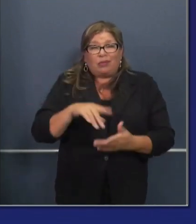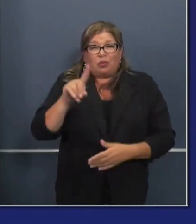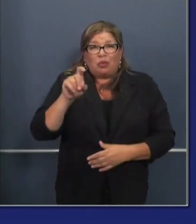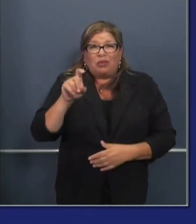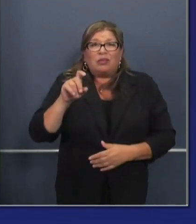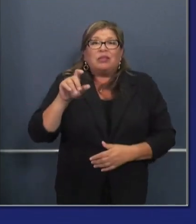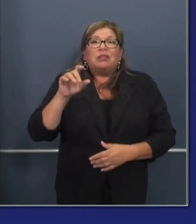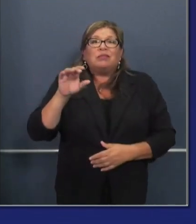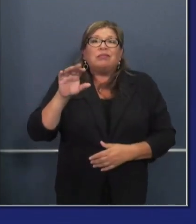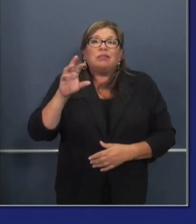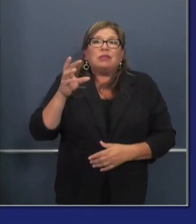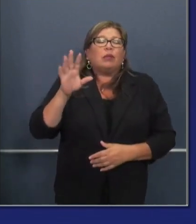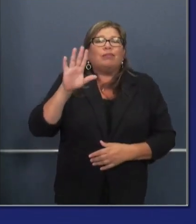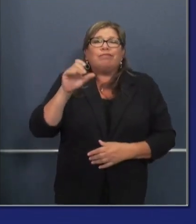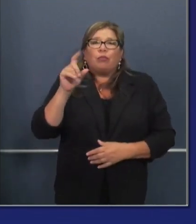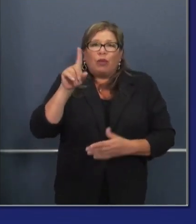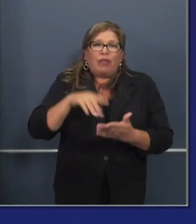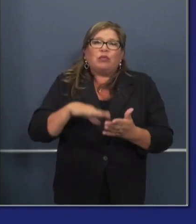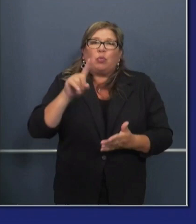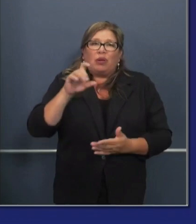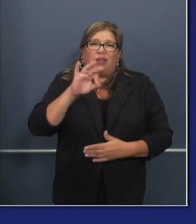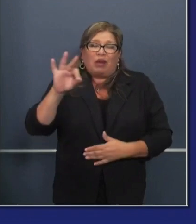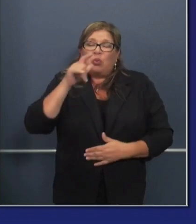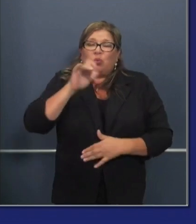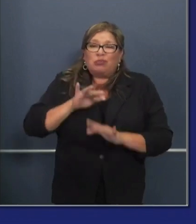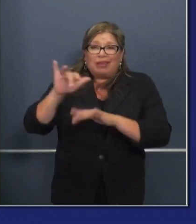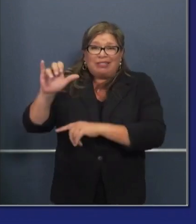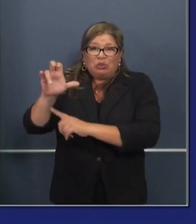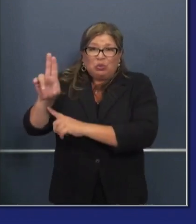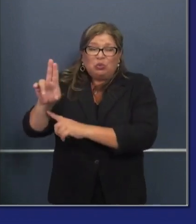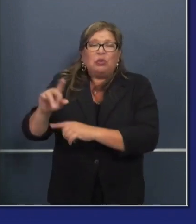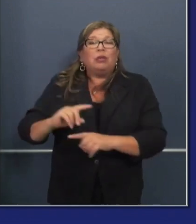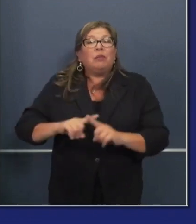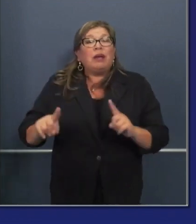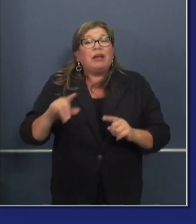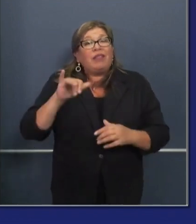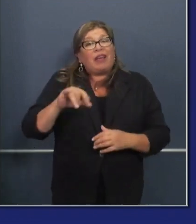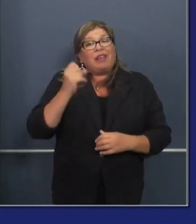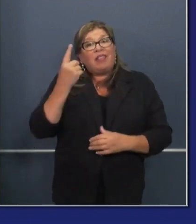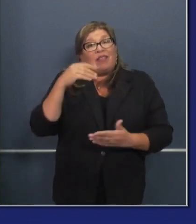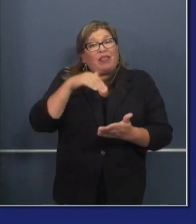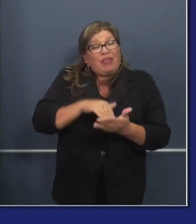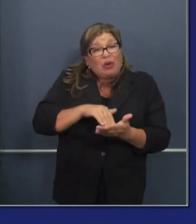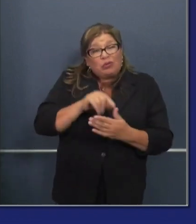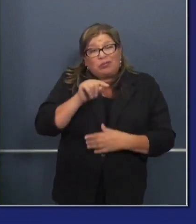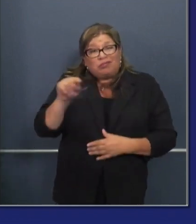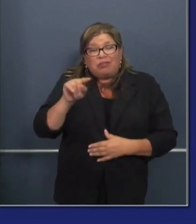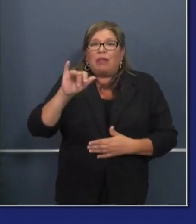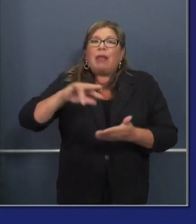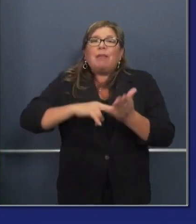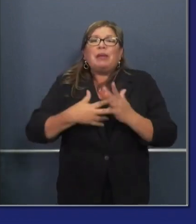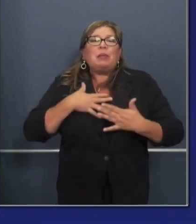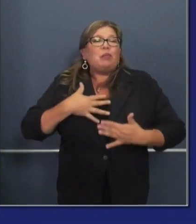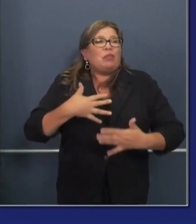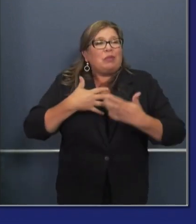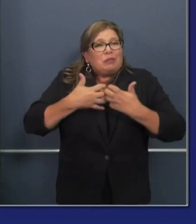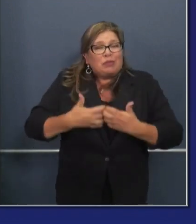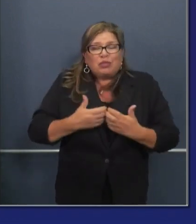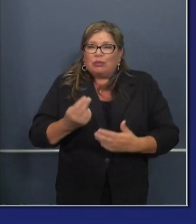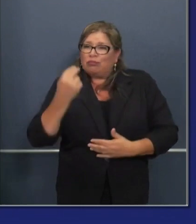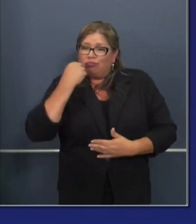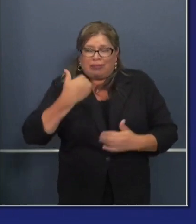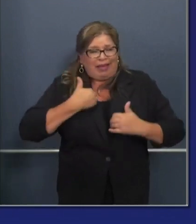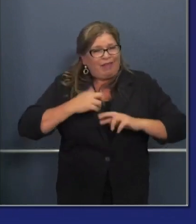11,627, those are the total number of ventilators available, roughly what it was last week, plus or minus a dozen or so. So